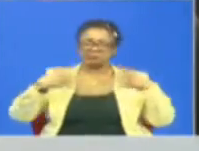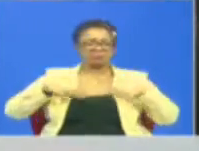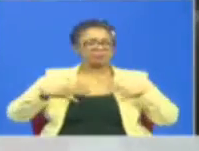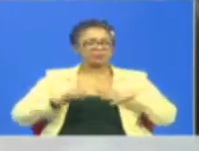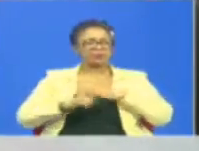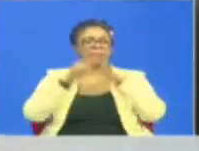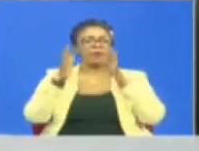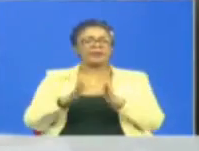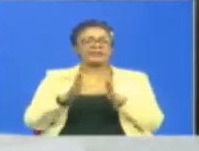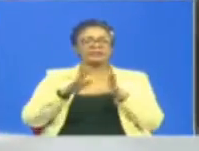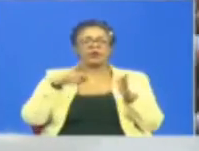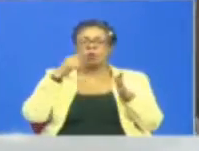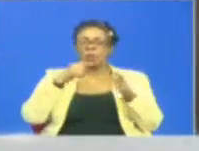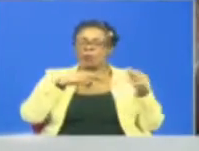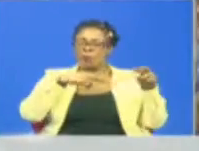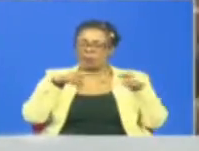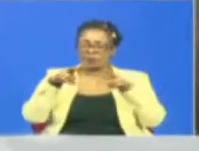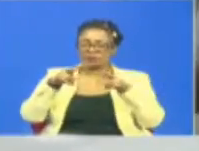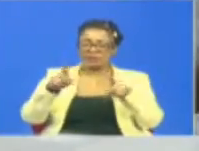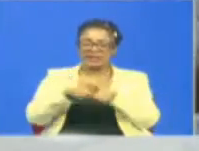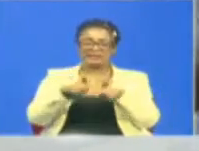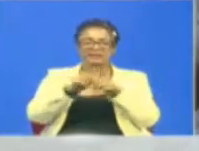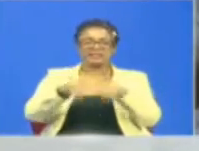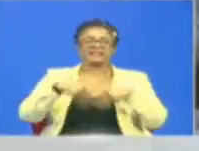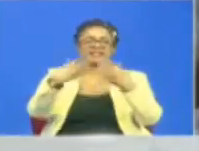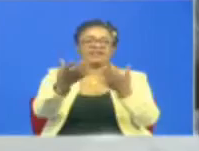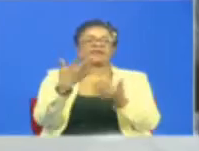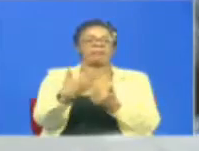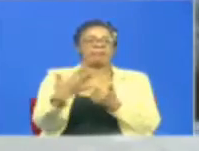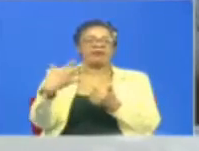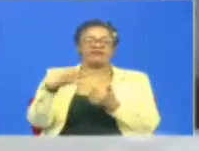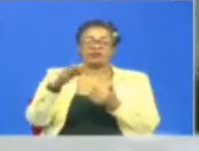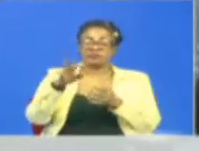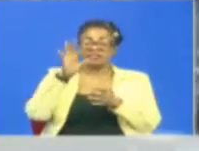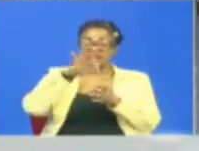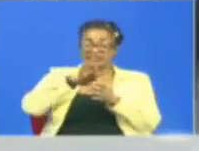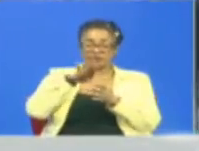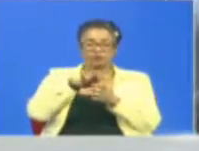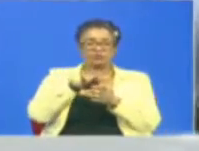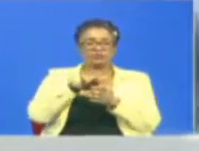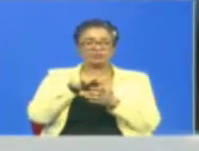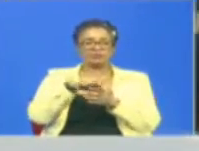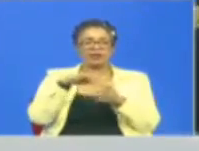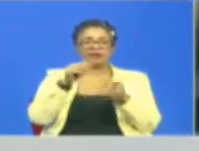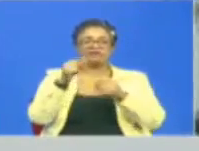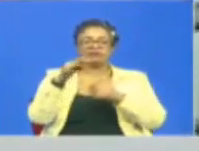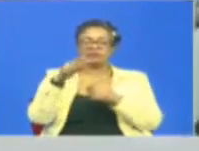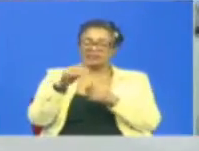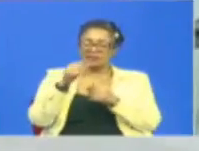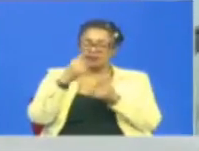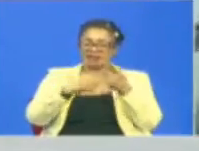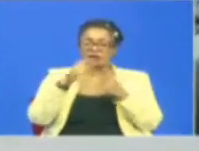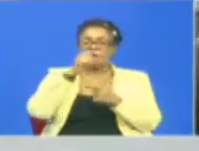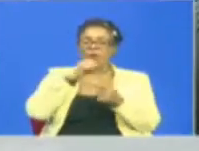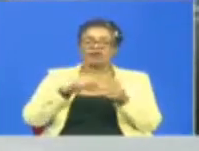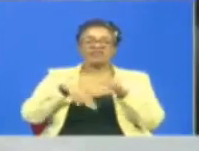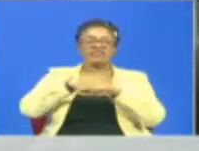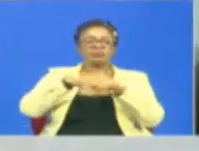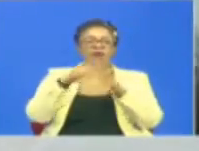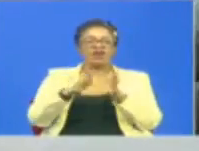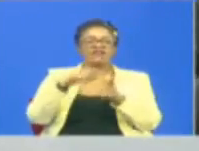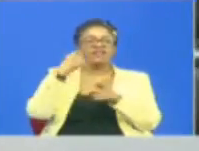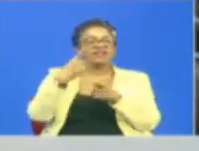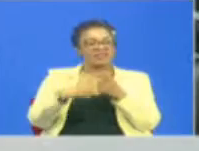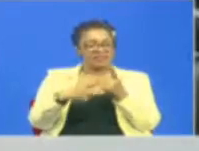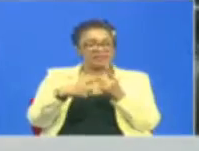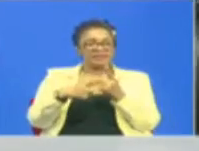submit his candidacy before the deadline for next month's elections. The 42-year-old former African Footballer of the Year is